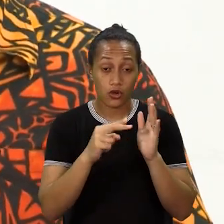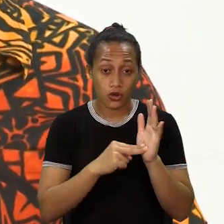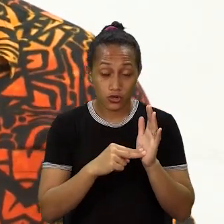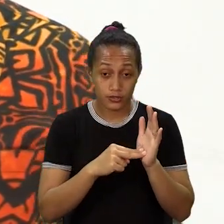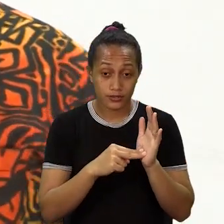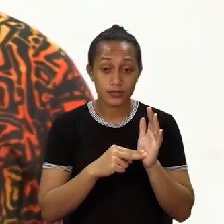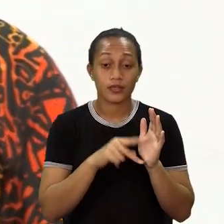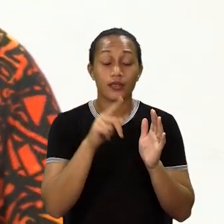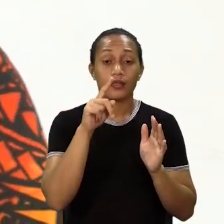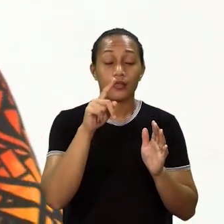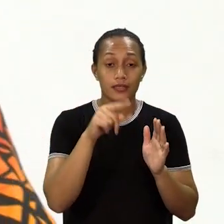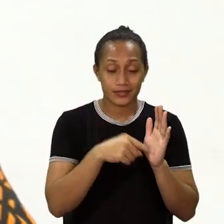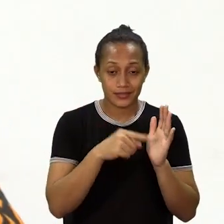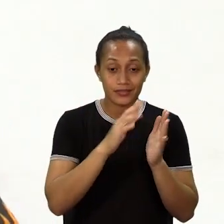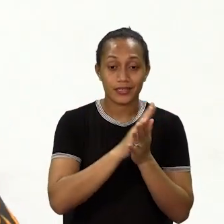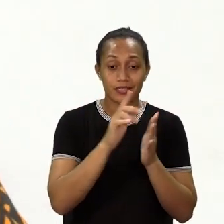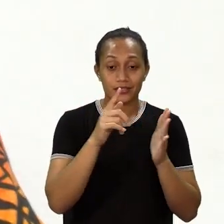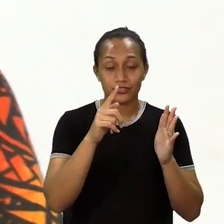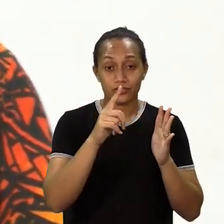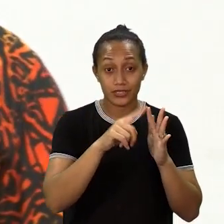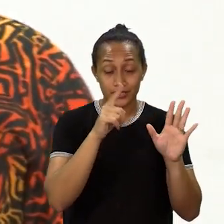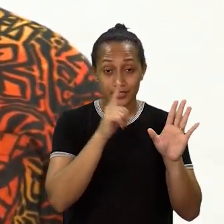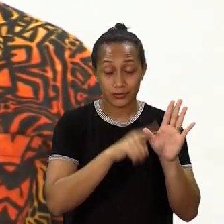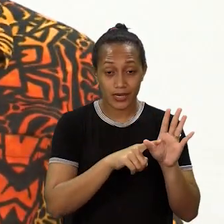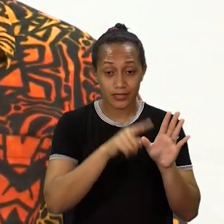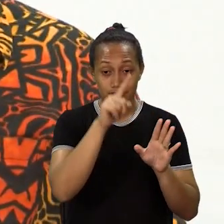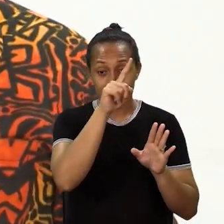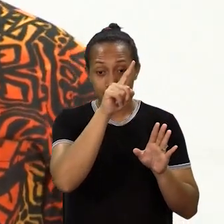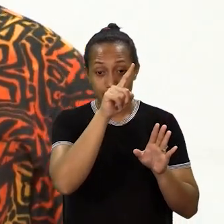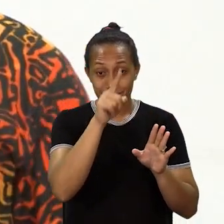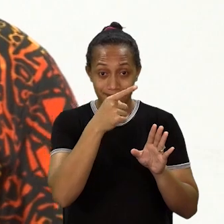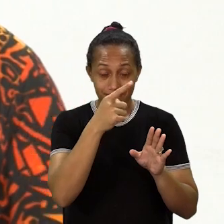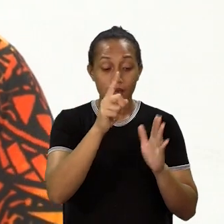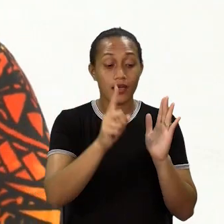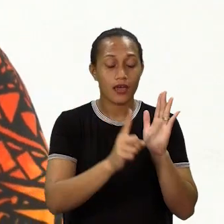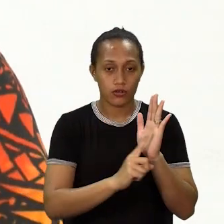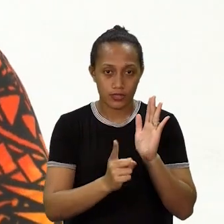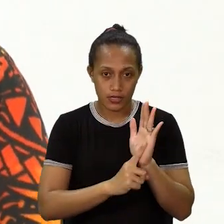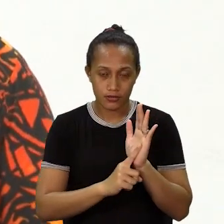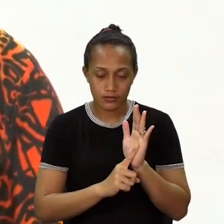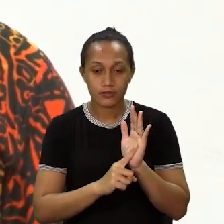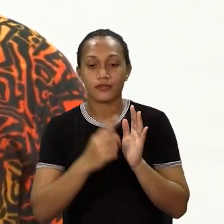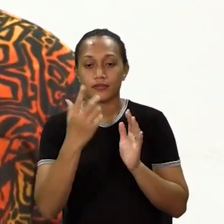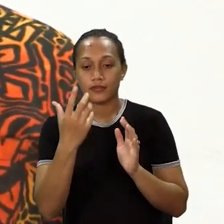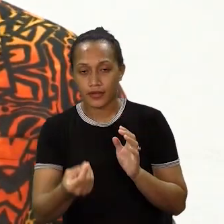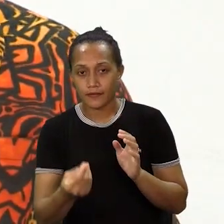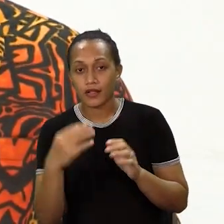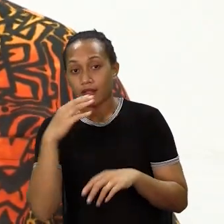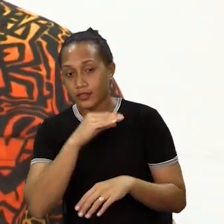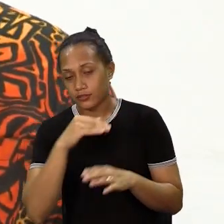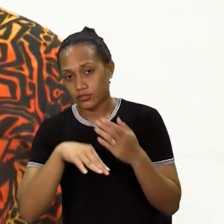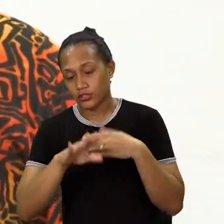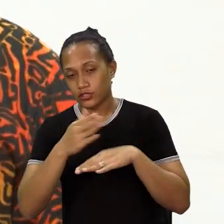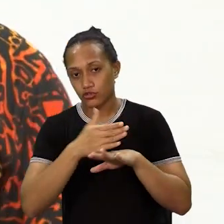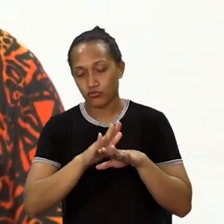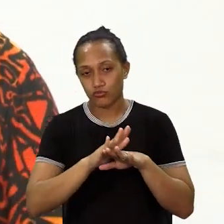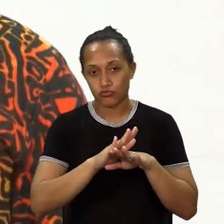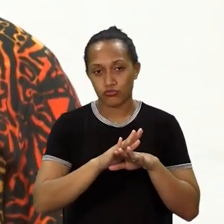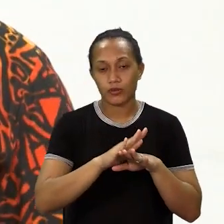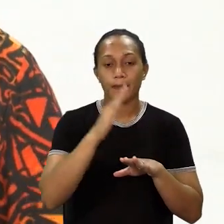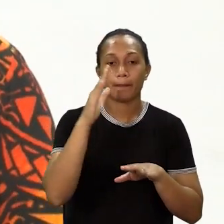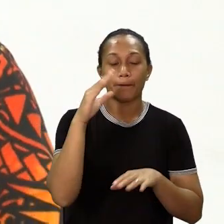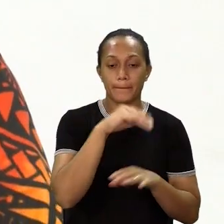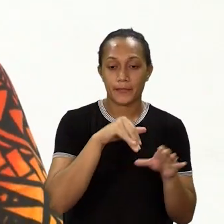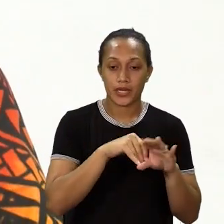In contraction form, they'll have lunch at the new market. They'll have lunch at the new